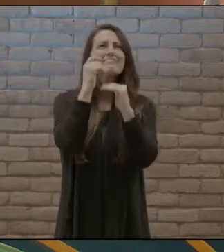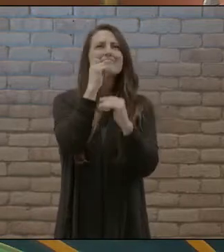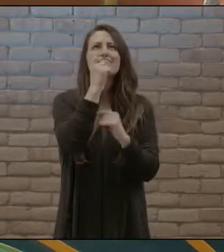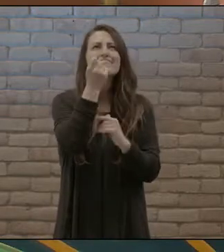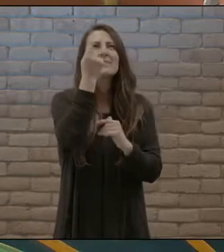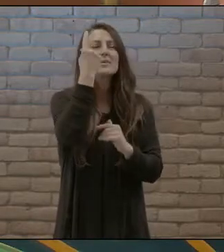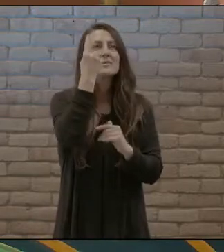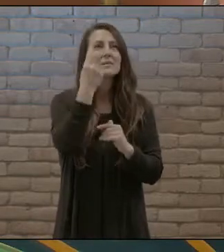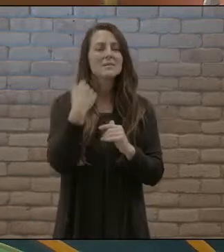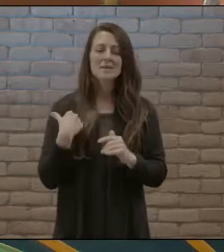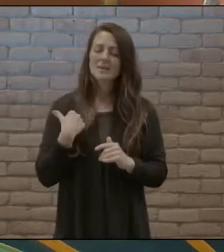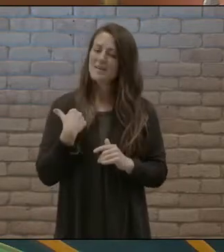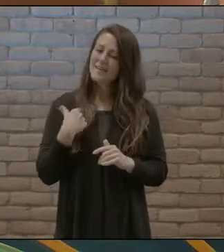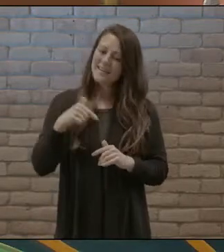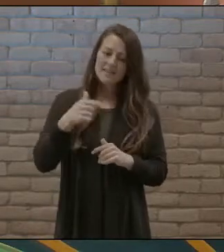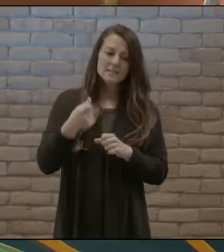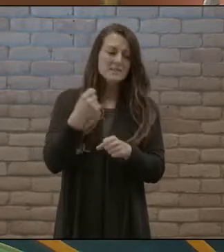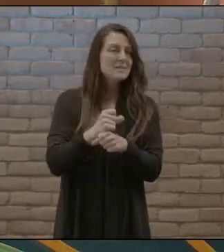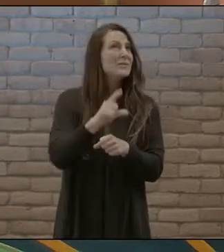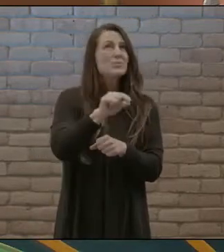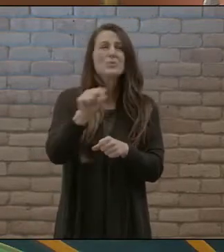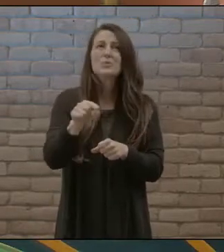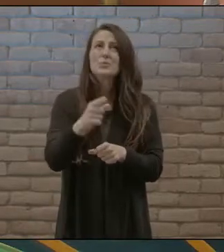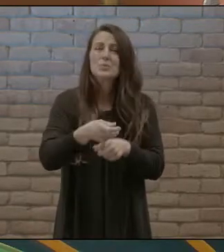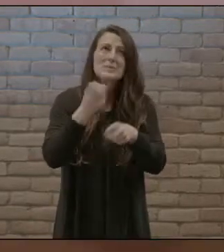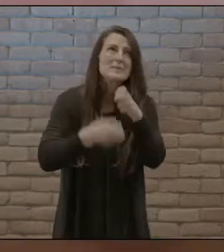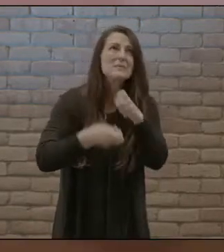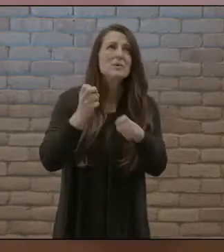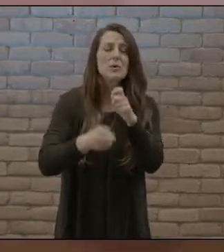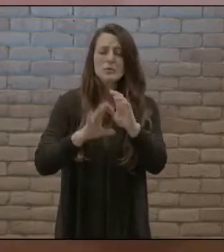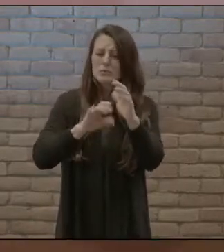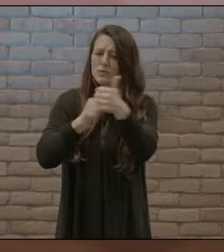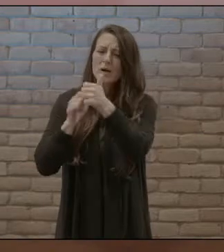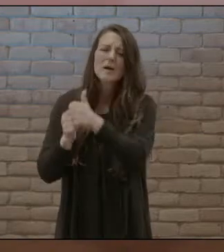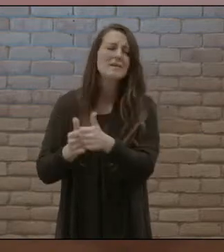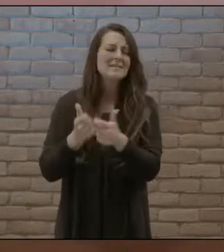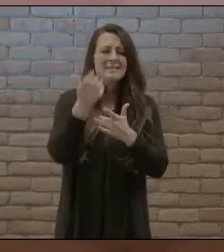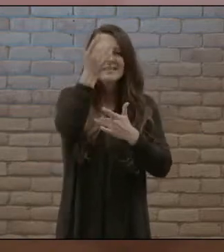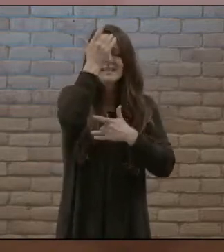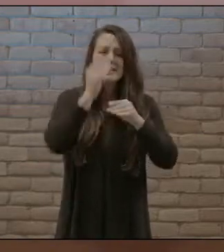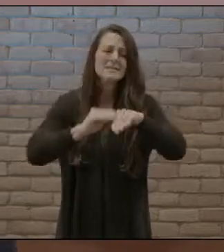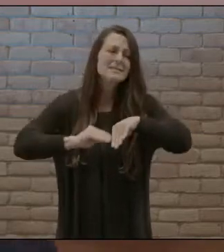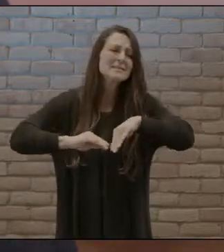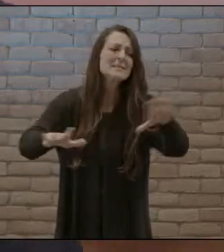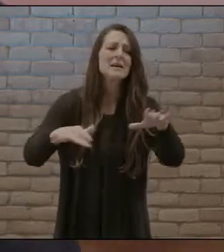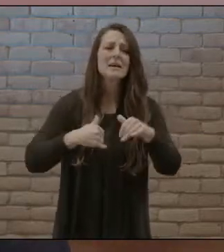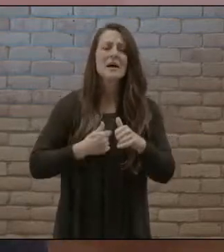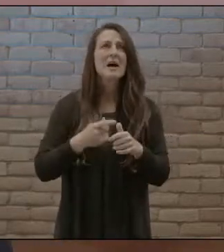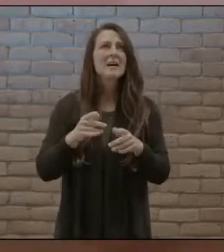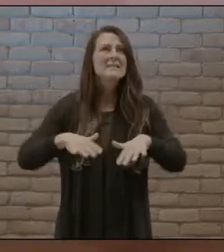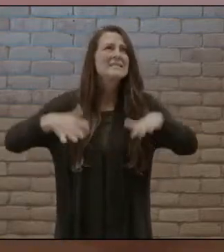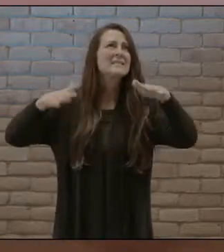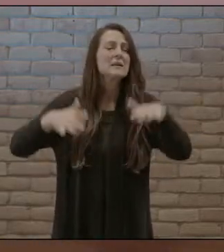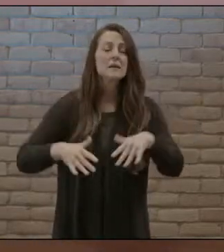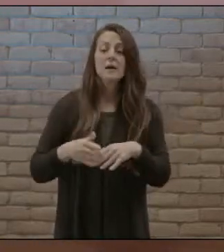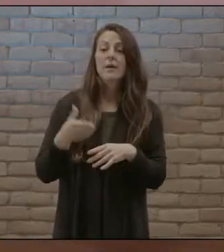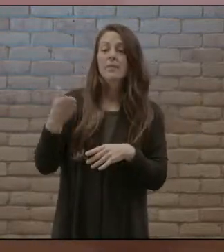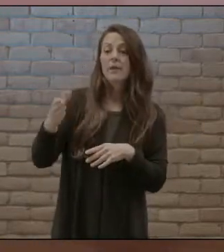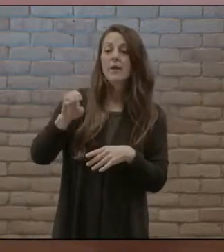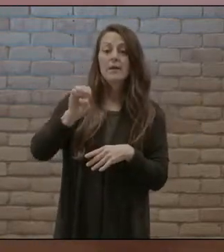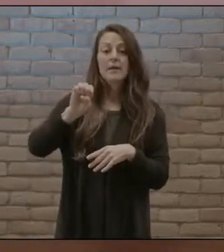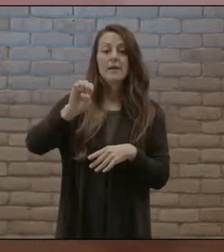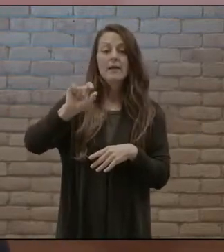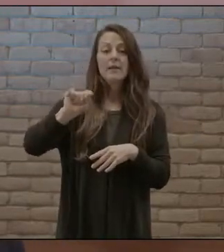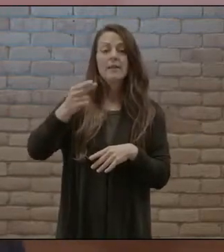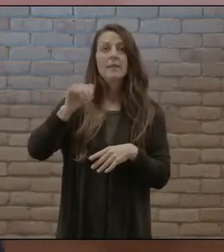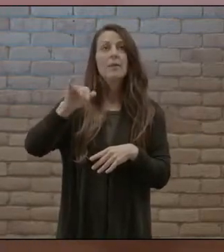is so difficult and has so many things that are happening, disease running rampant, unrest in Ethiopia,